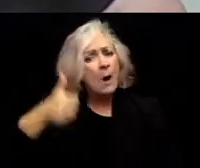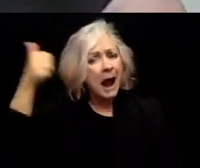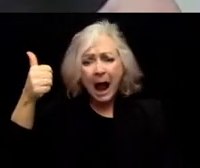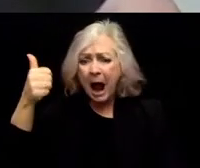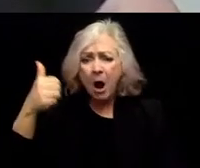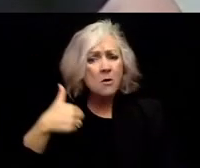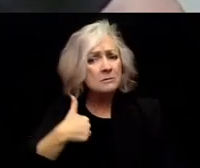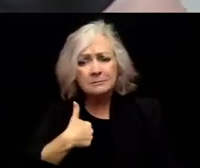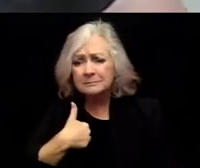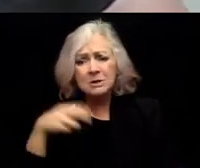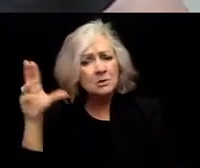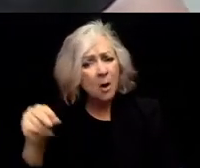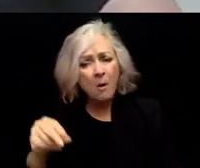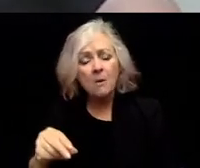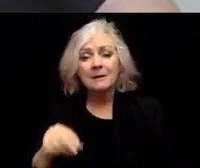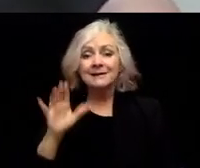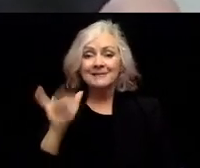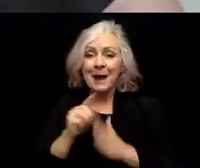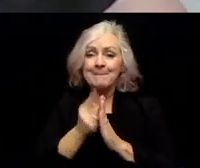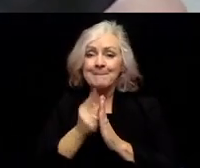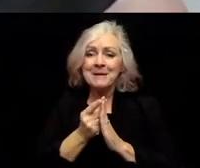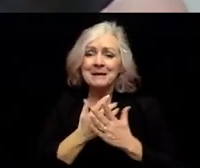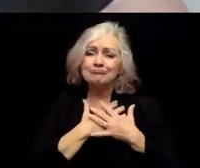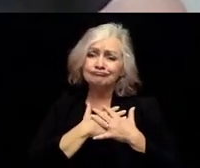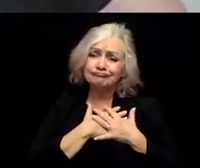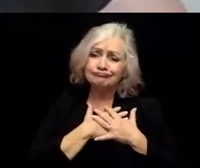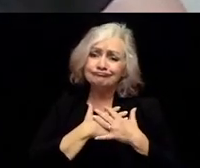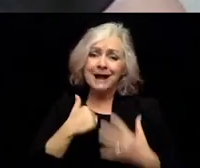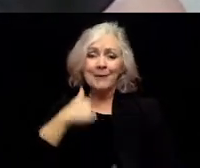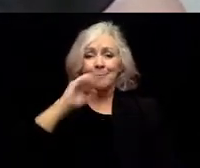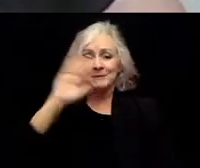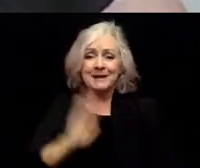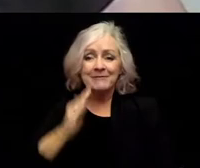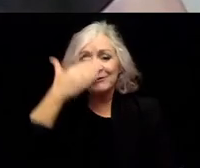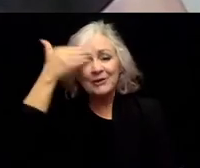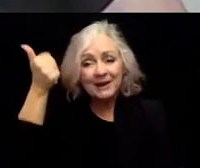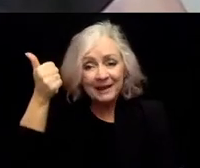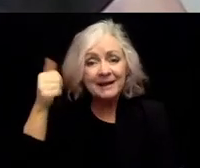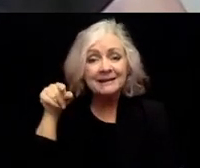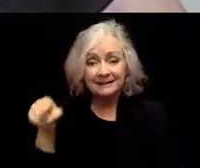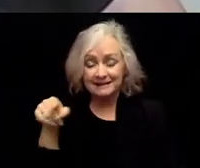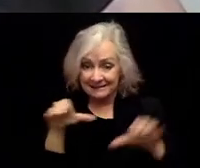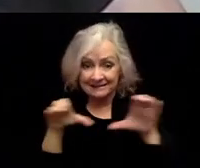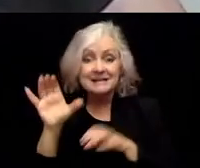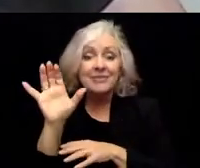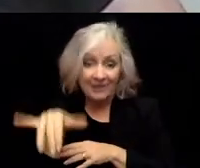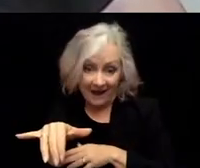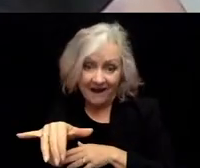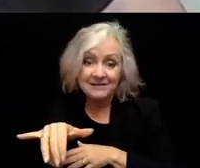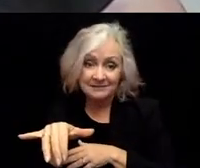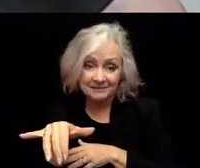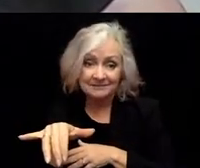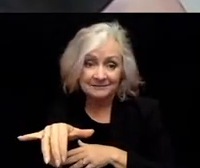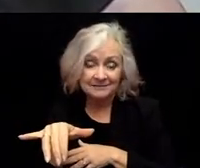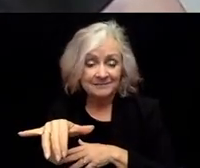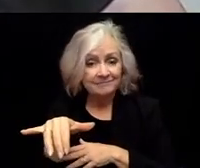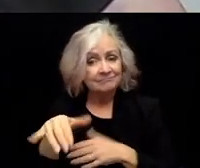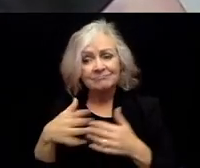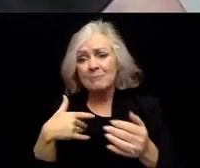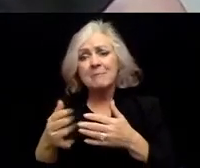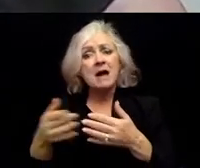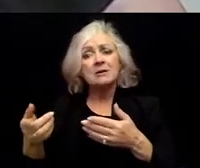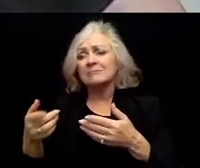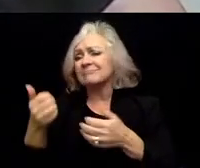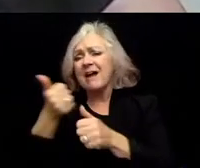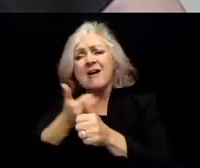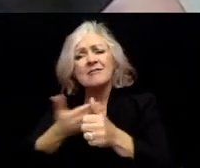that was a moment that I'll never forget. You know, that he did that, and despite all the things going on in this life and everything else, and